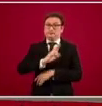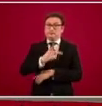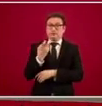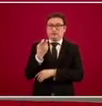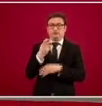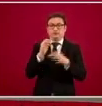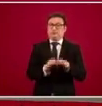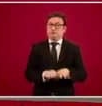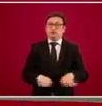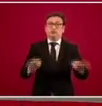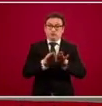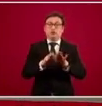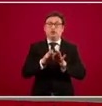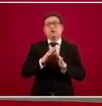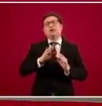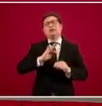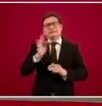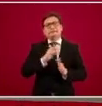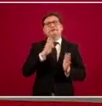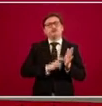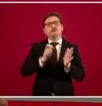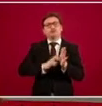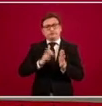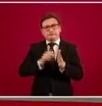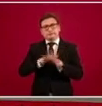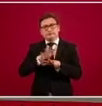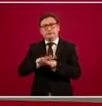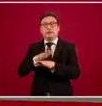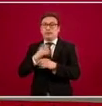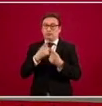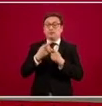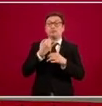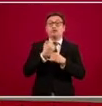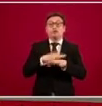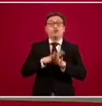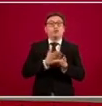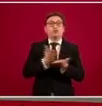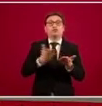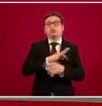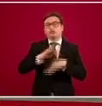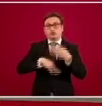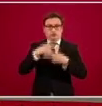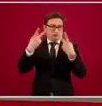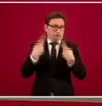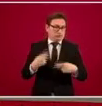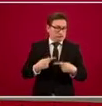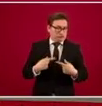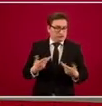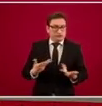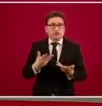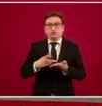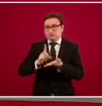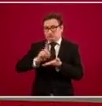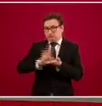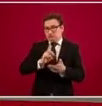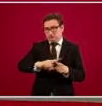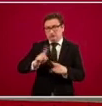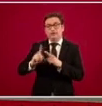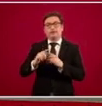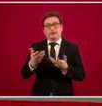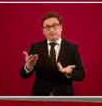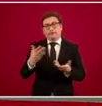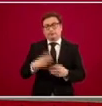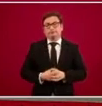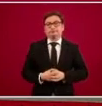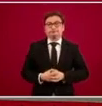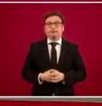we think is better than before. That of course is always can always be perfected, but this